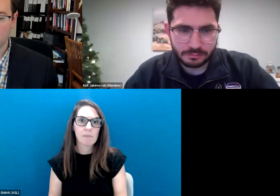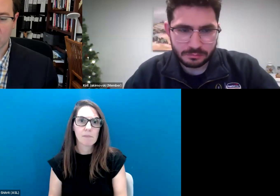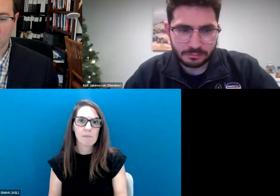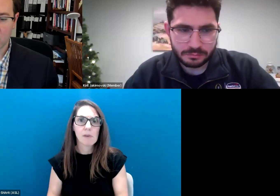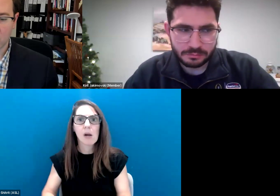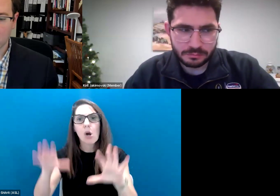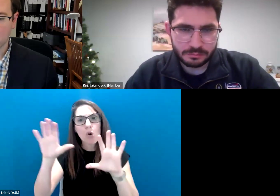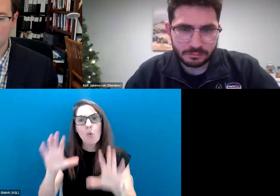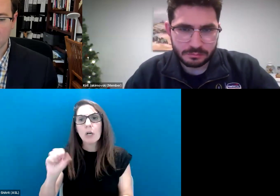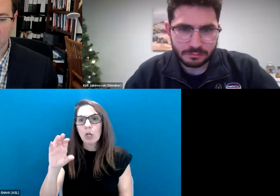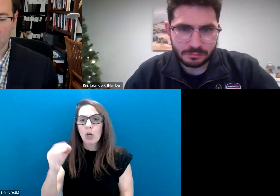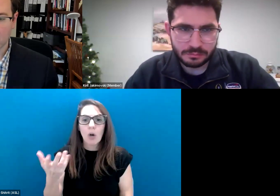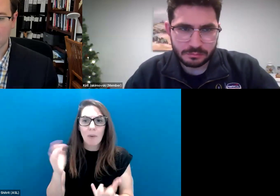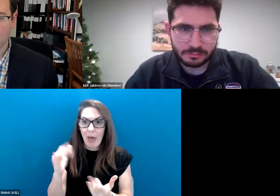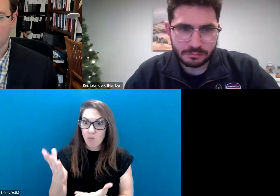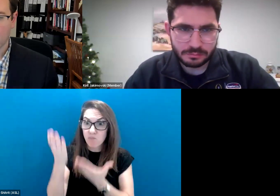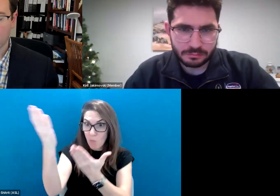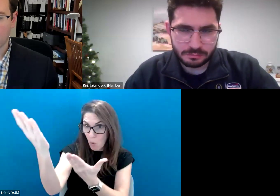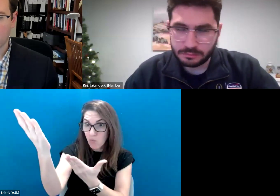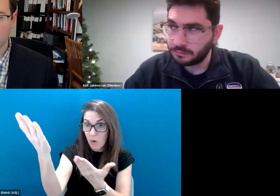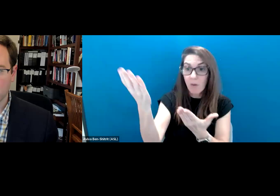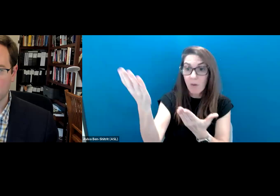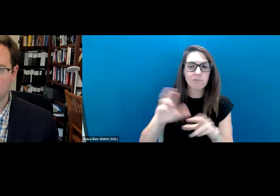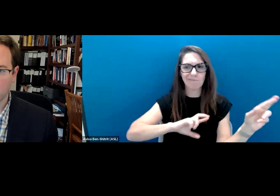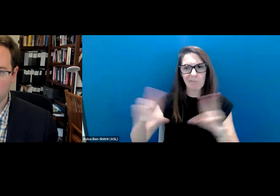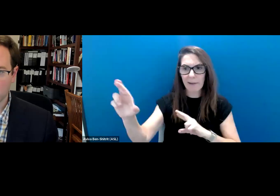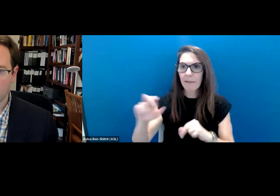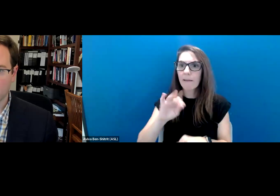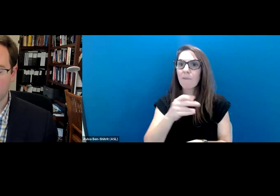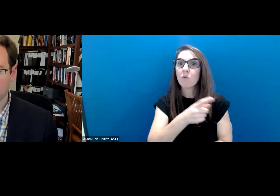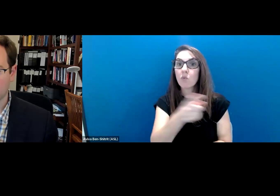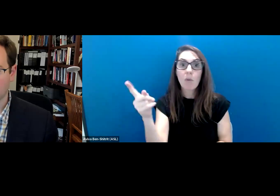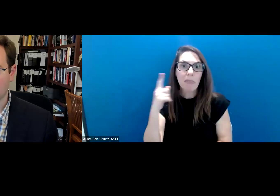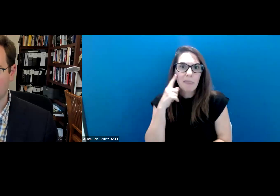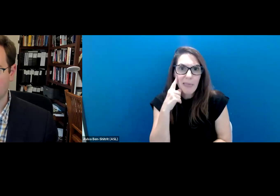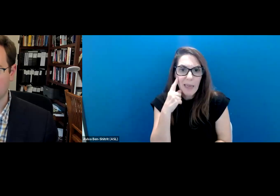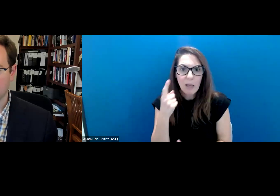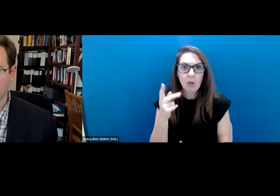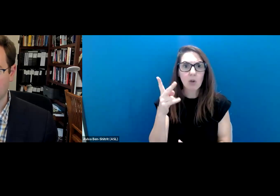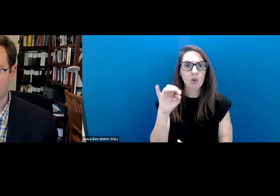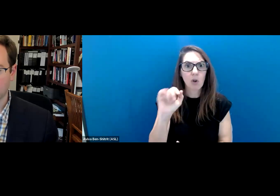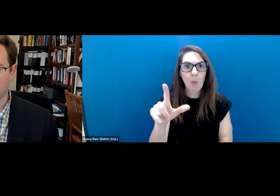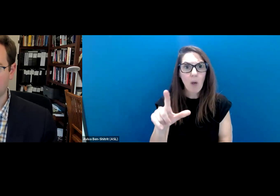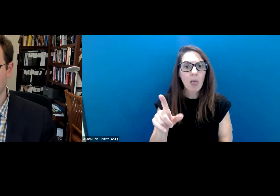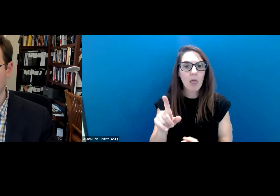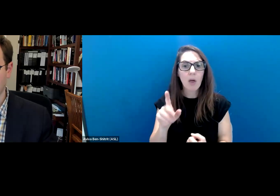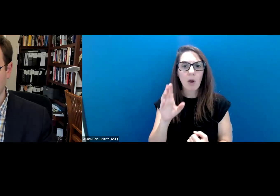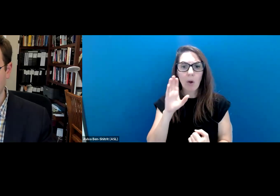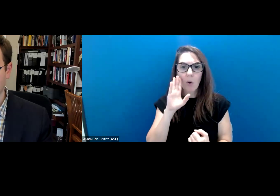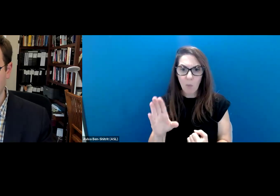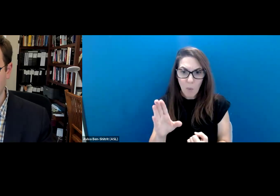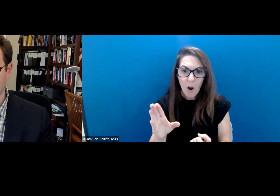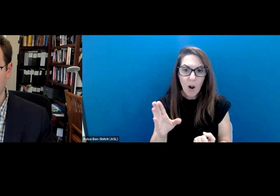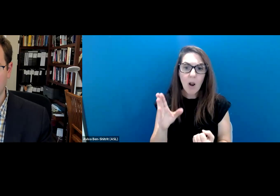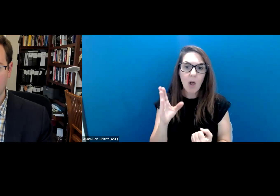Great. All right. So motion is on the floor. If you think that we should have Kirill go and gather together other